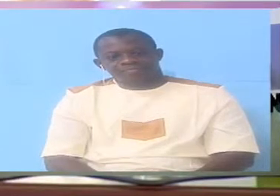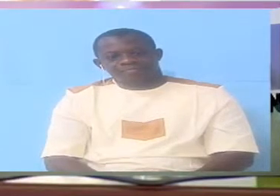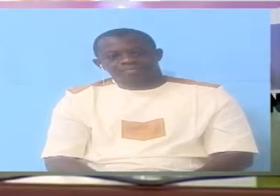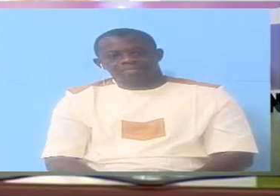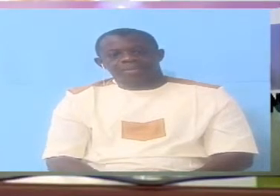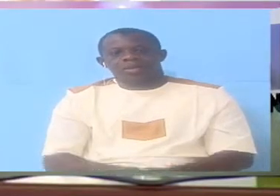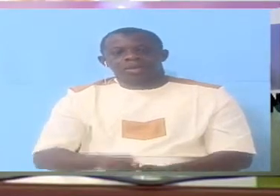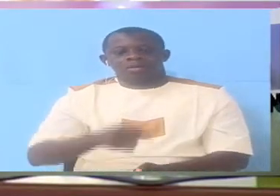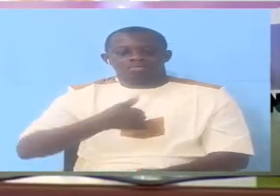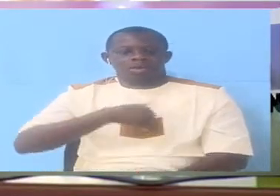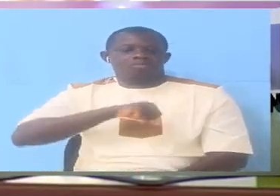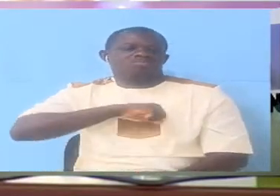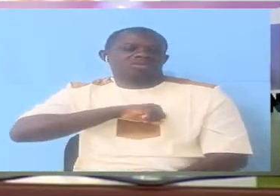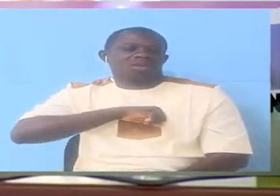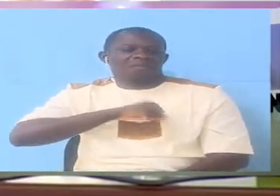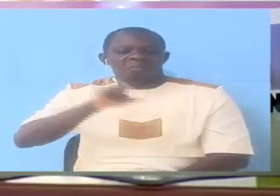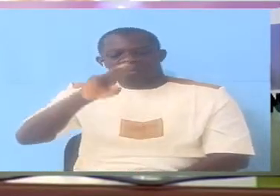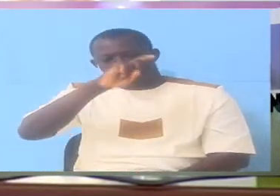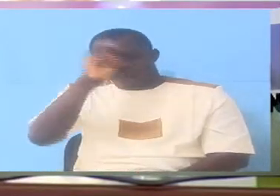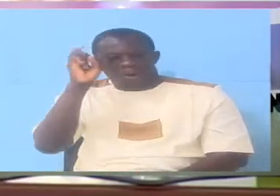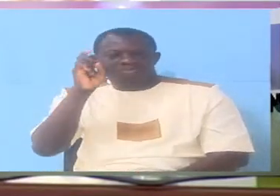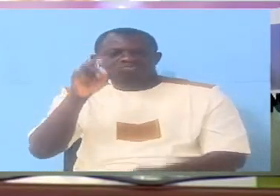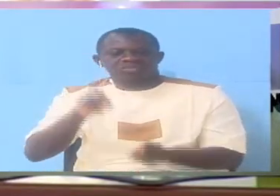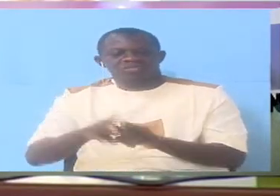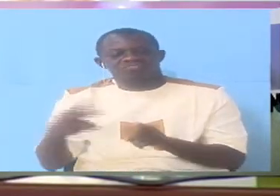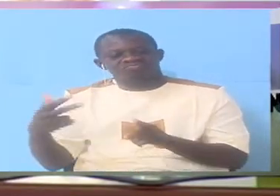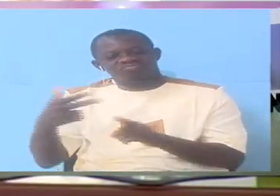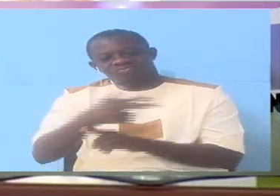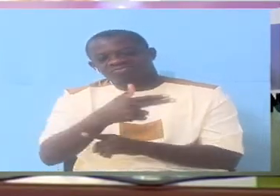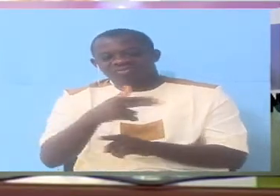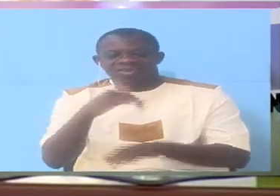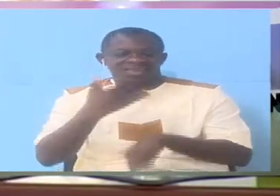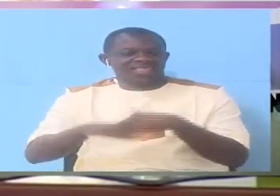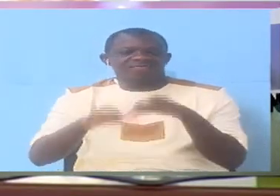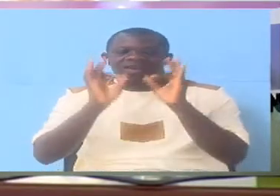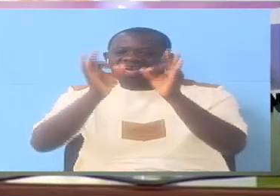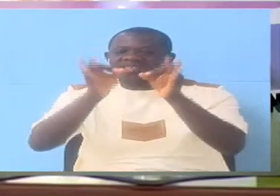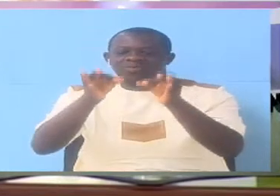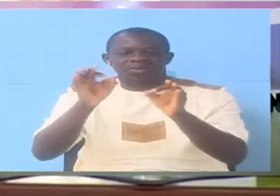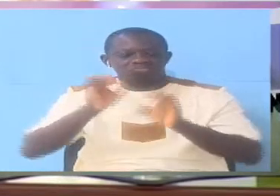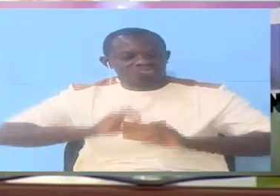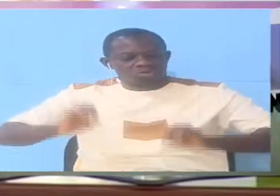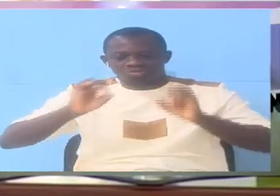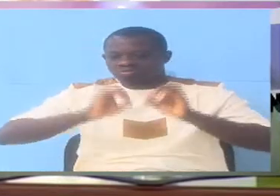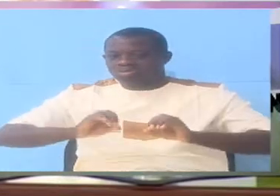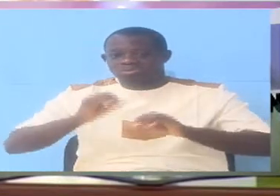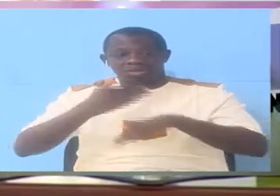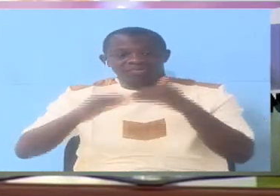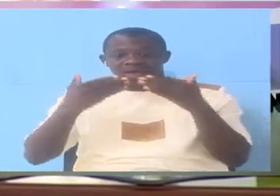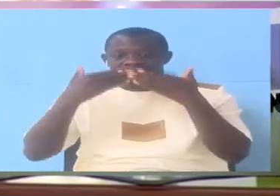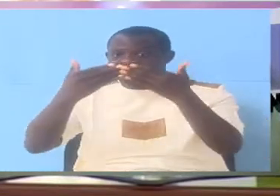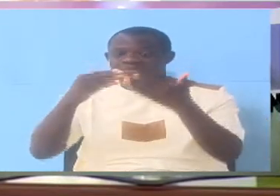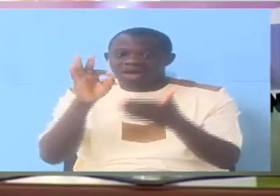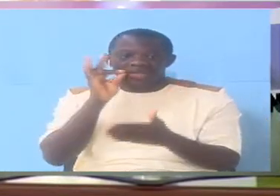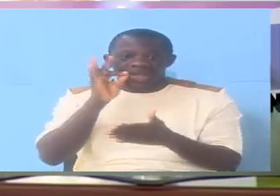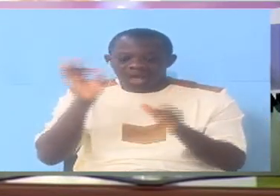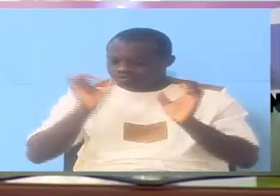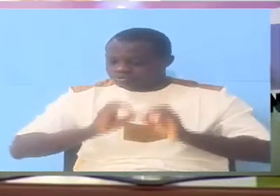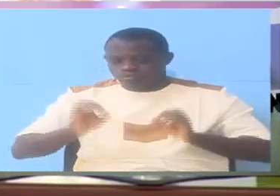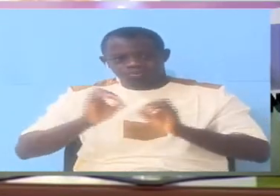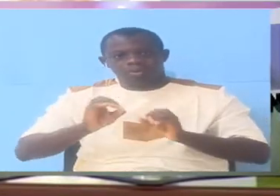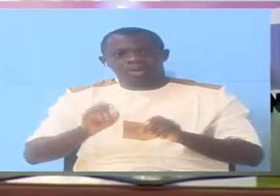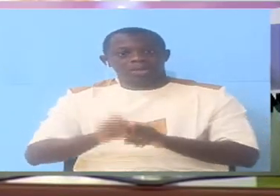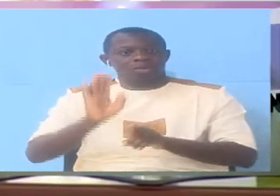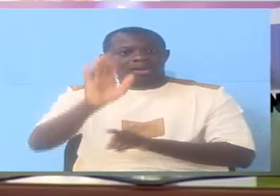2005, my service was terminated without justification. ci lañ dal di dagg nag suma liggéey bi daay waxuñ ma nag lan moo ko waral. And later